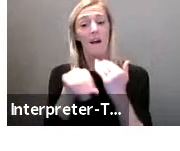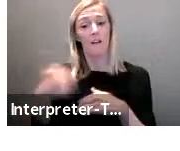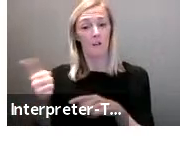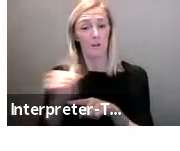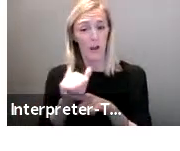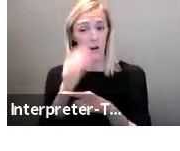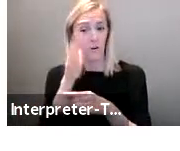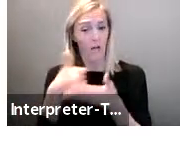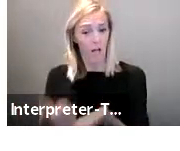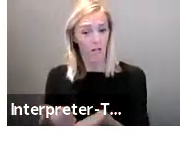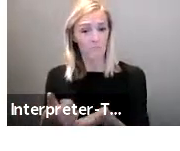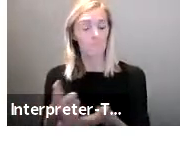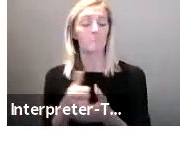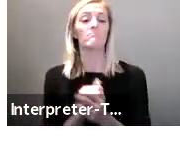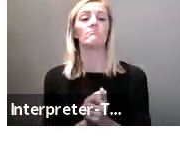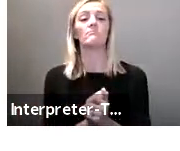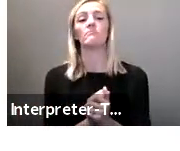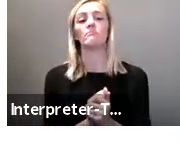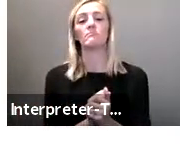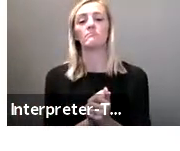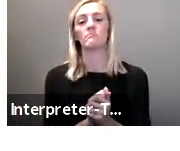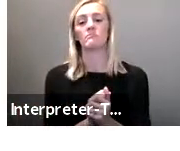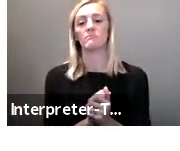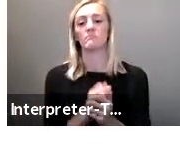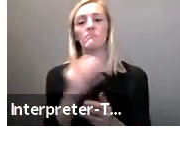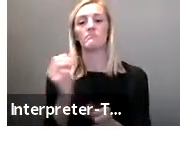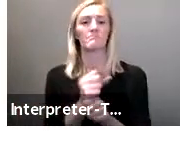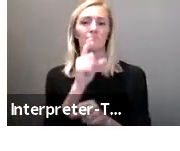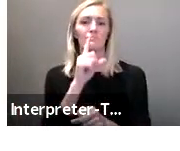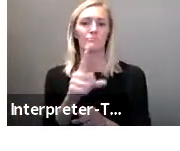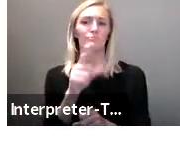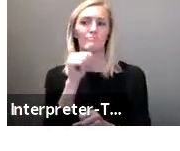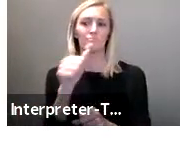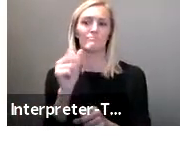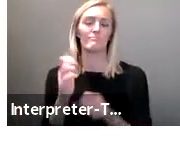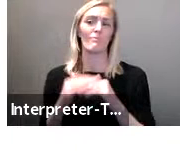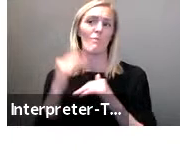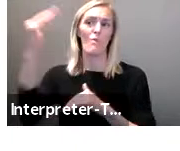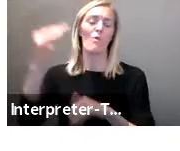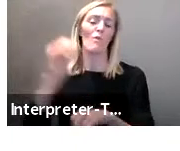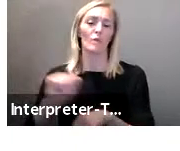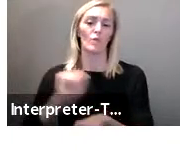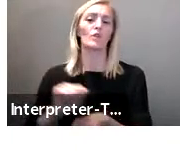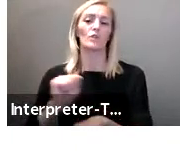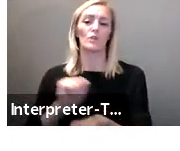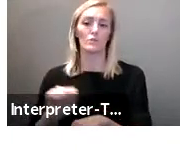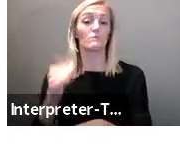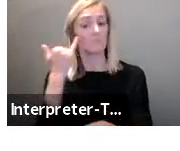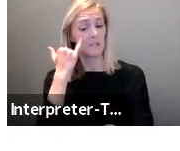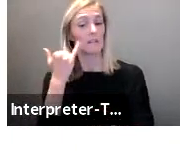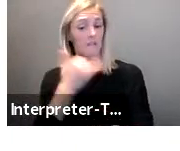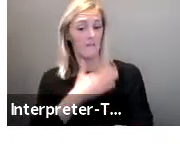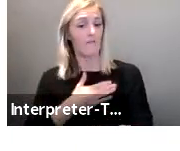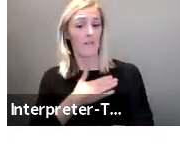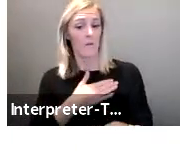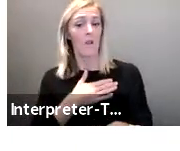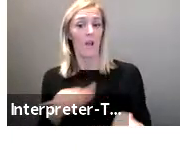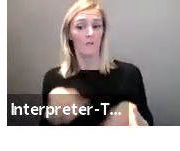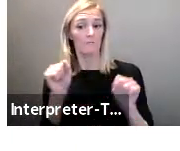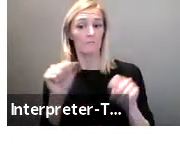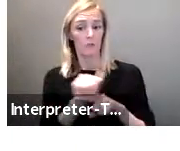and assuring that these people are not overworked so that if the training is going, if they would like the training, they can actually take